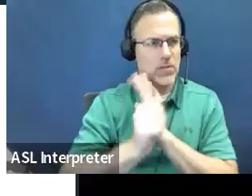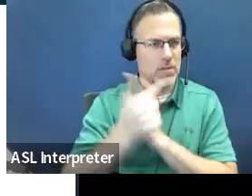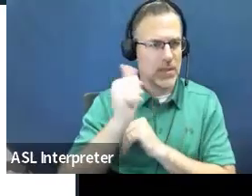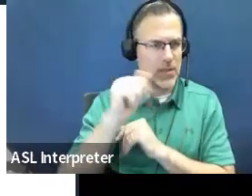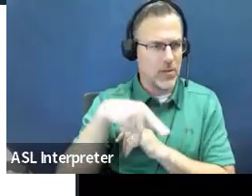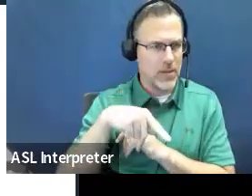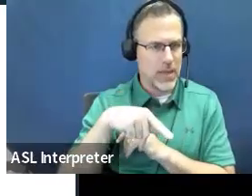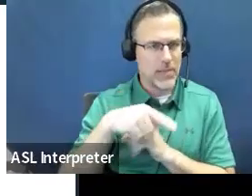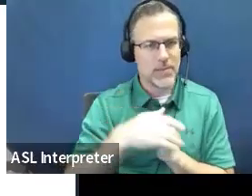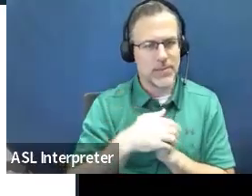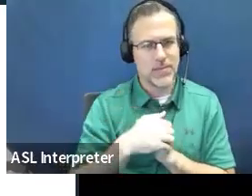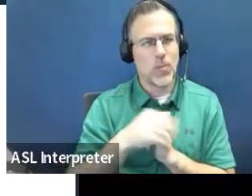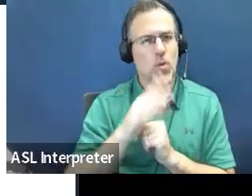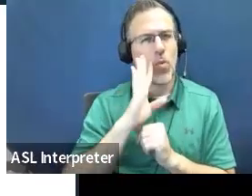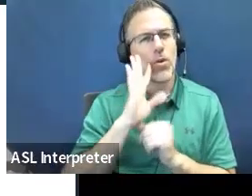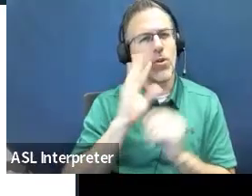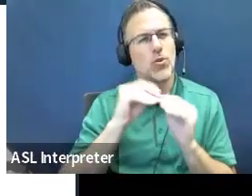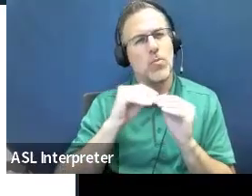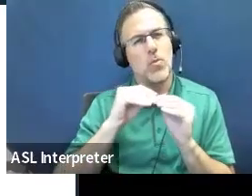about that in part 2.